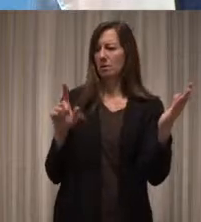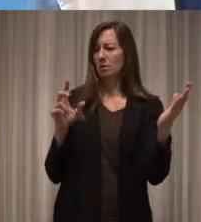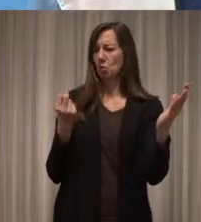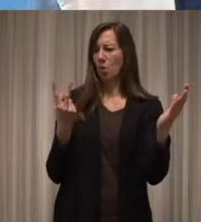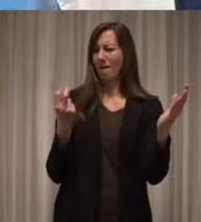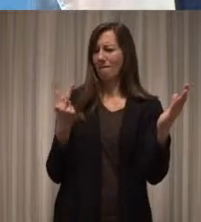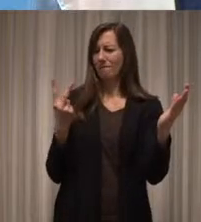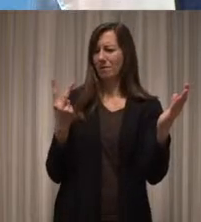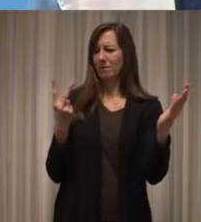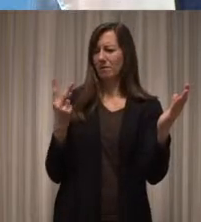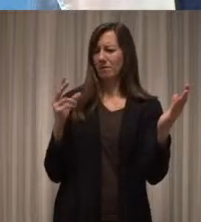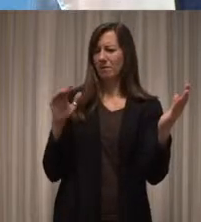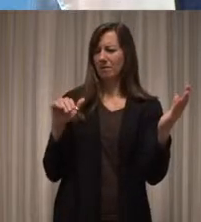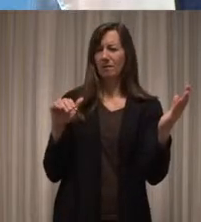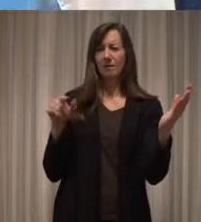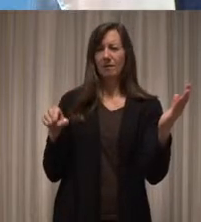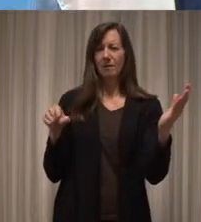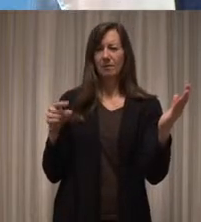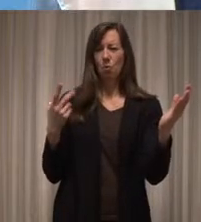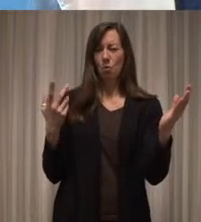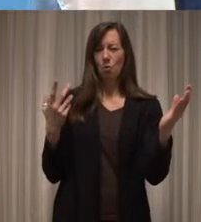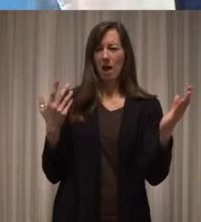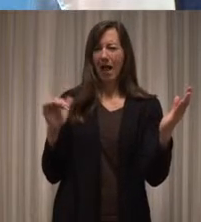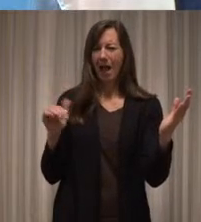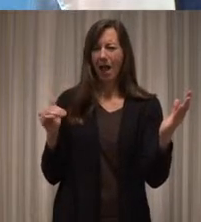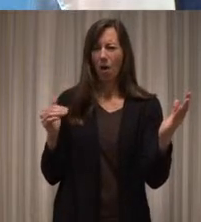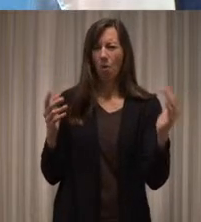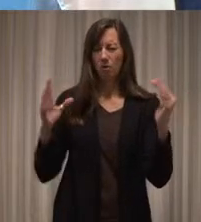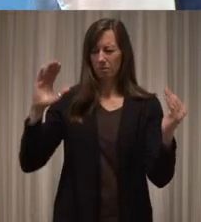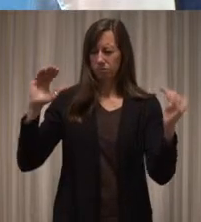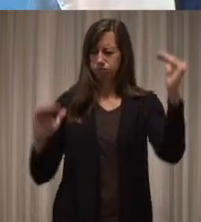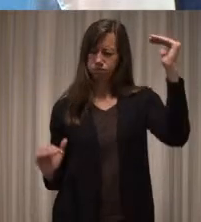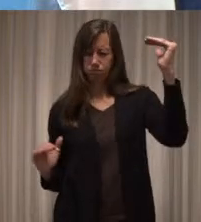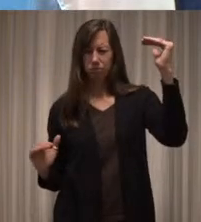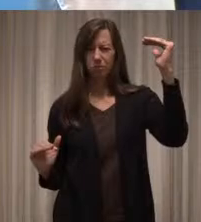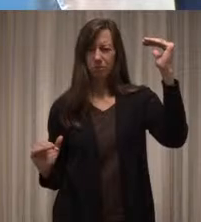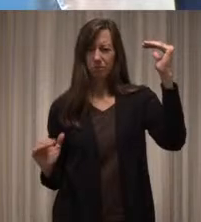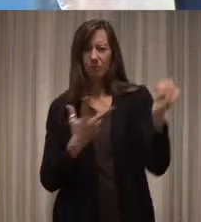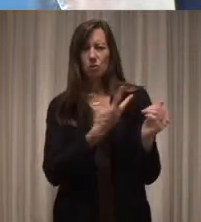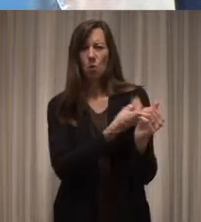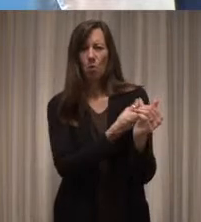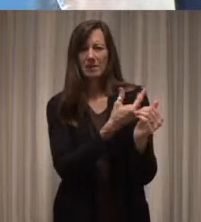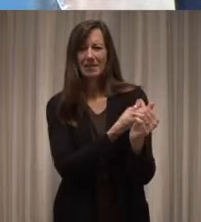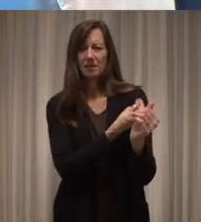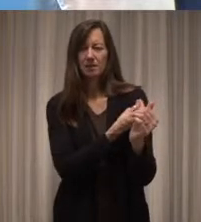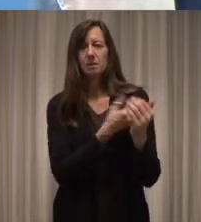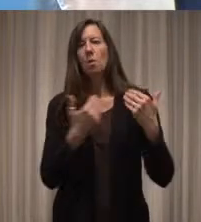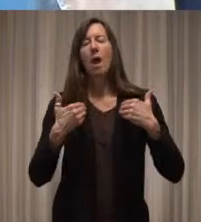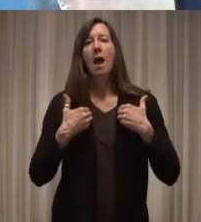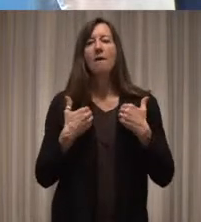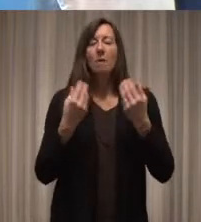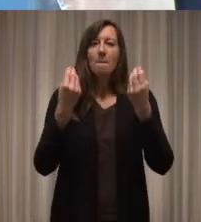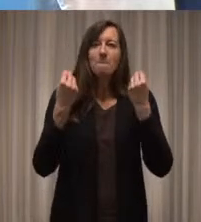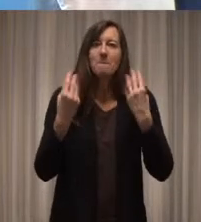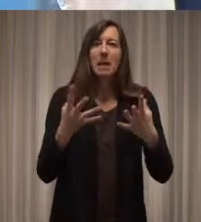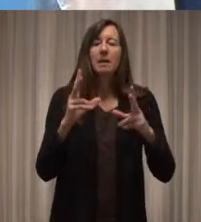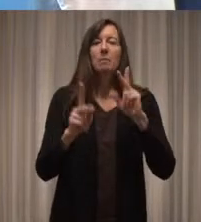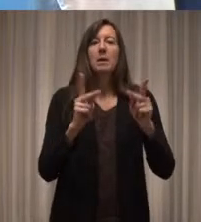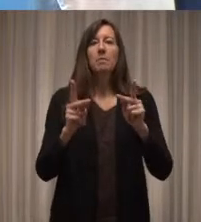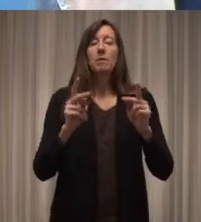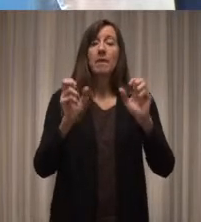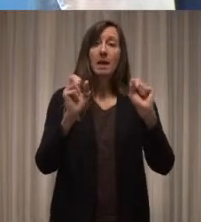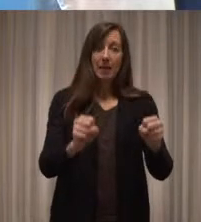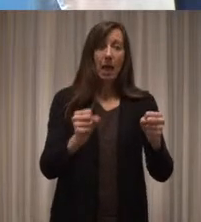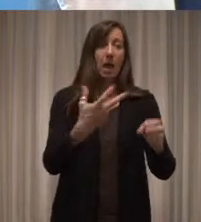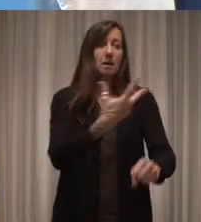demand. So that creates a huge problem where we now have tens of thousands of people who are eligible on paper and